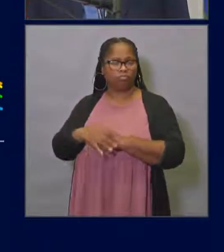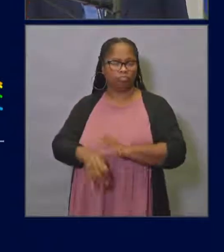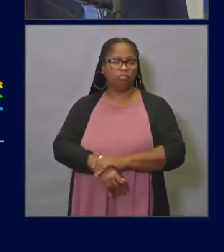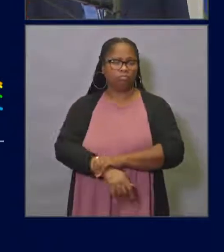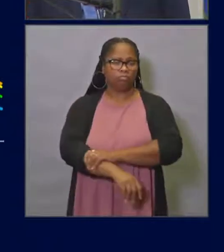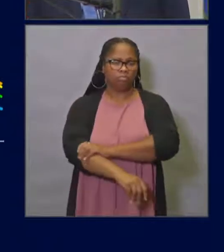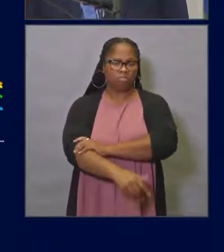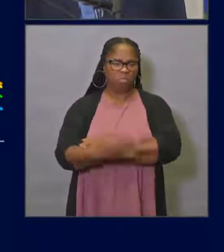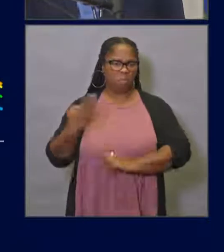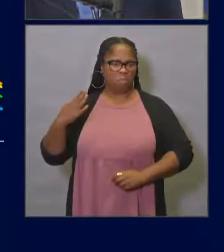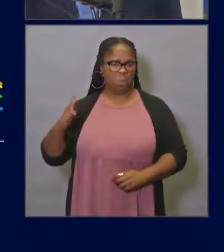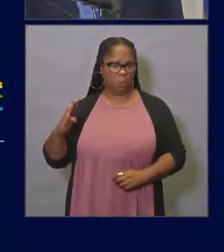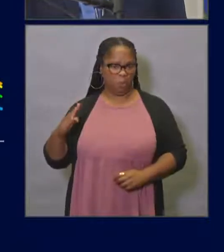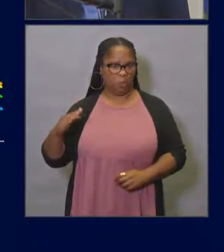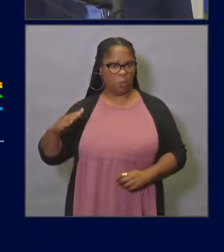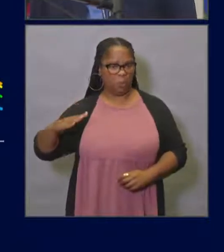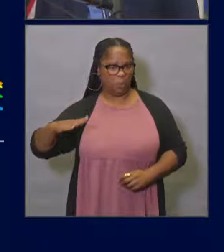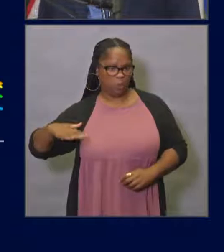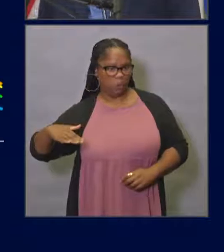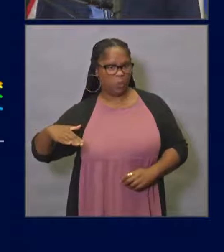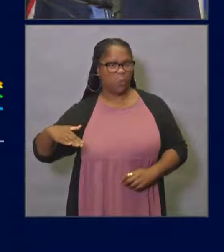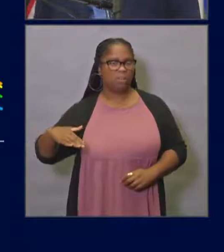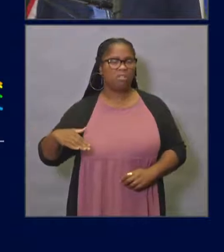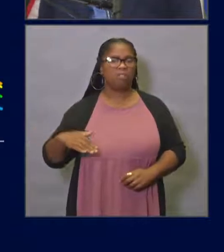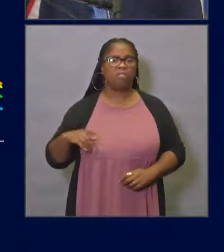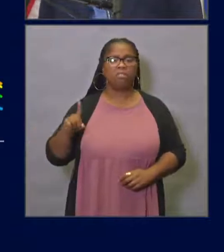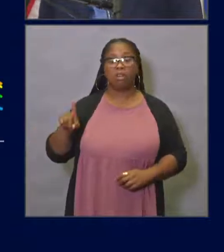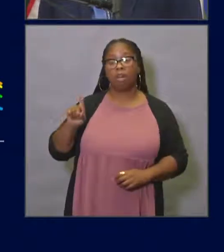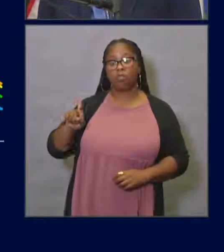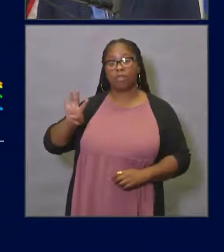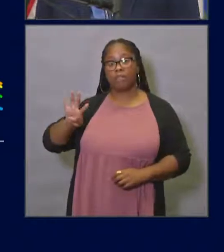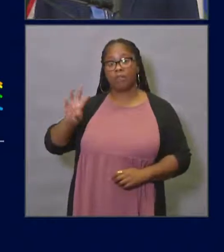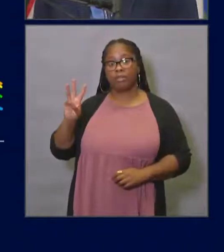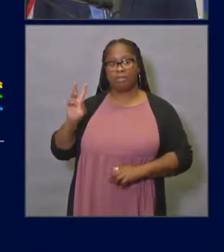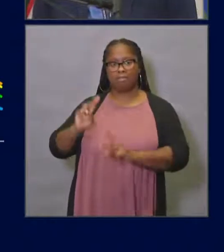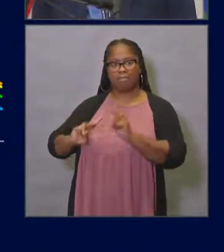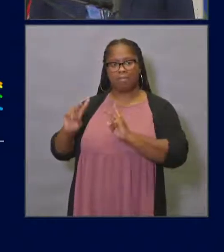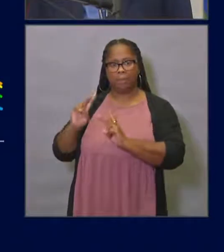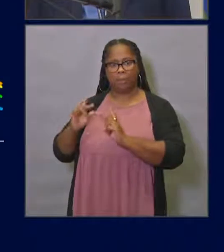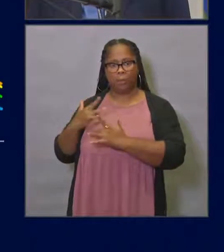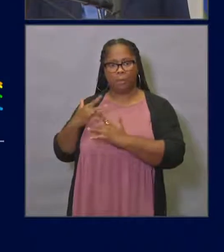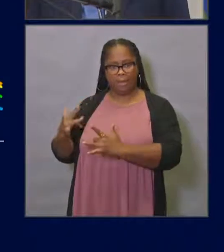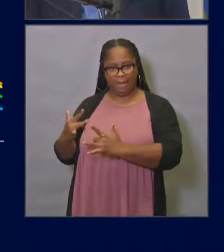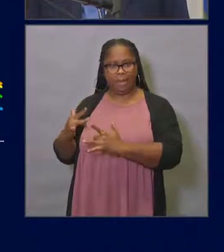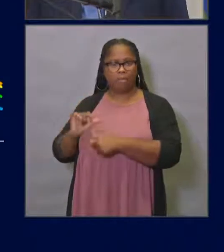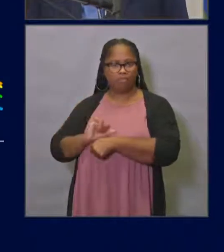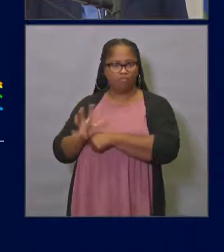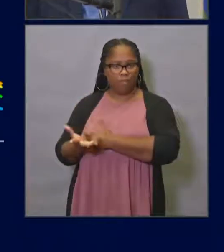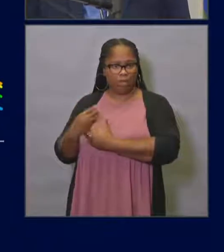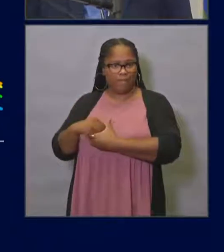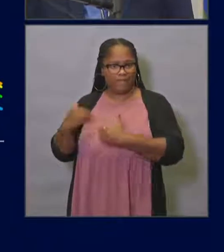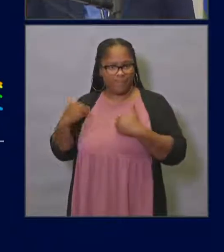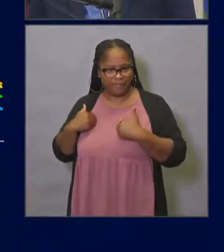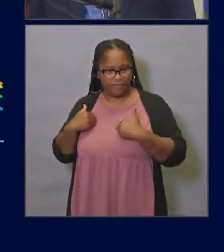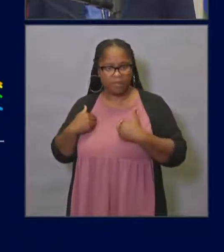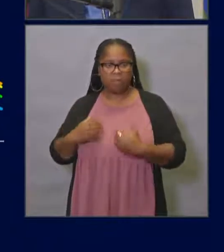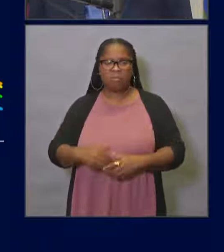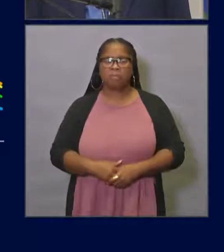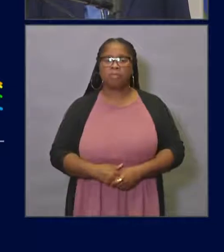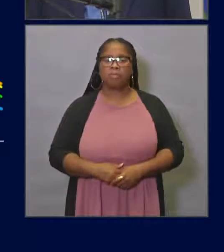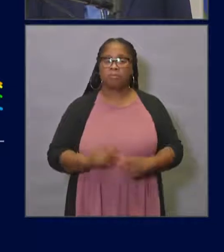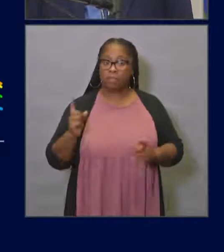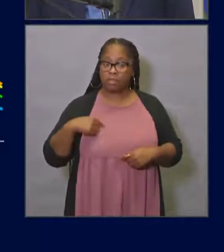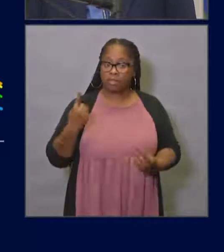poverty. That's the blue line. That was about 146 cases per 100,000 individuals. As of